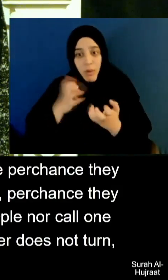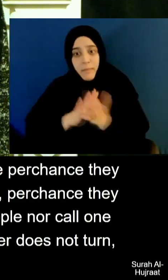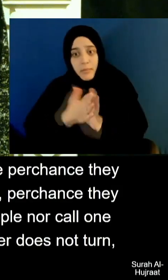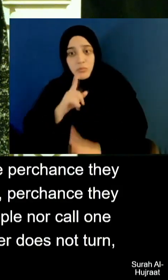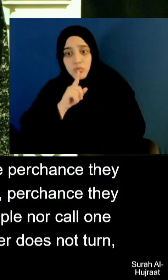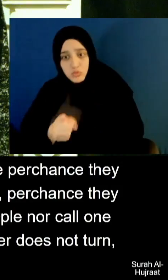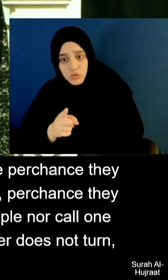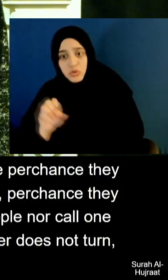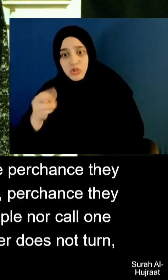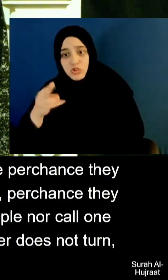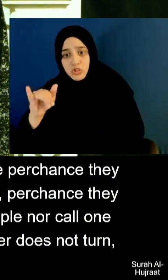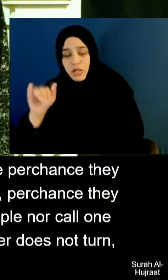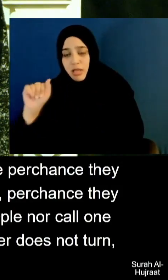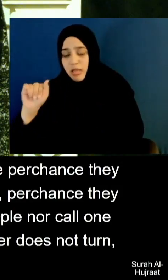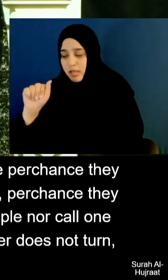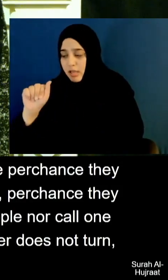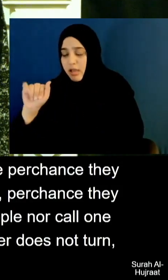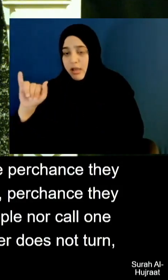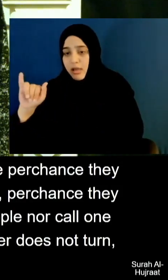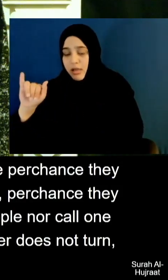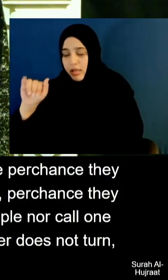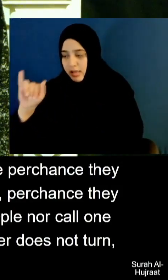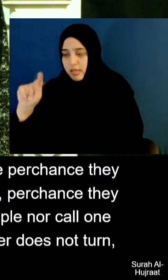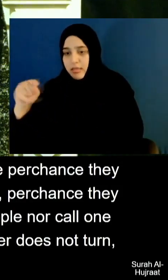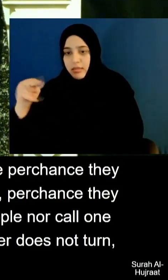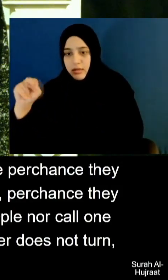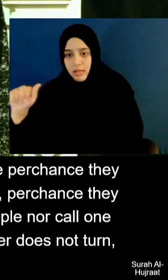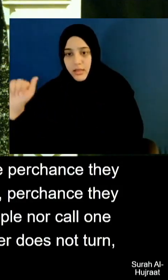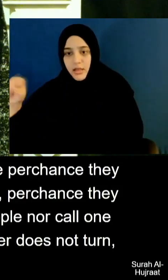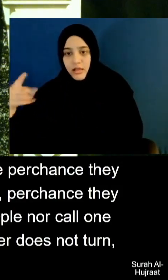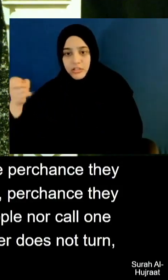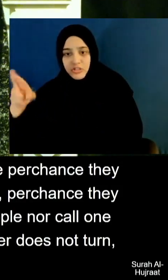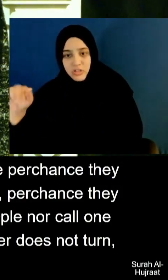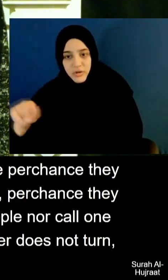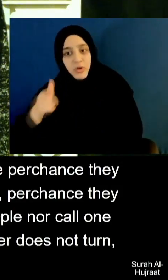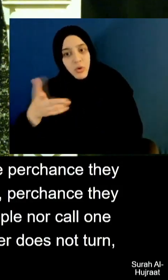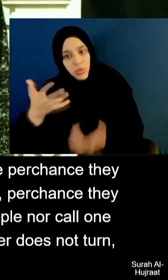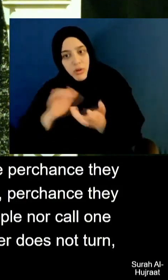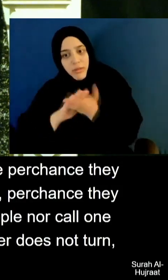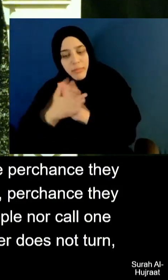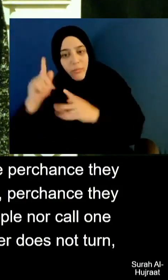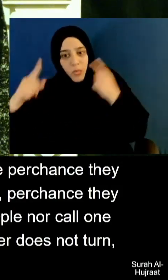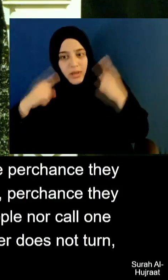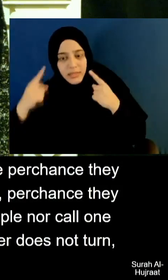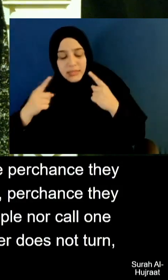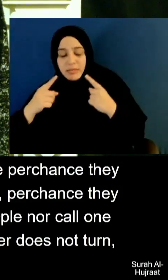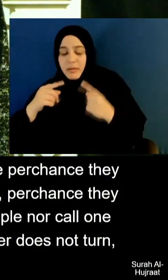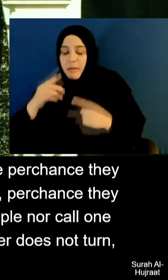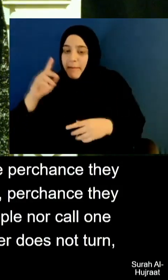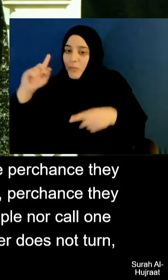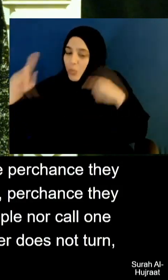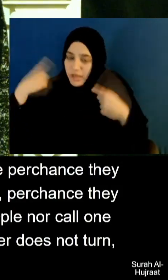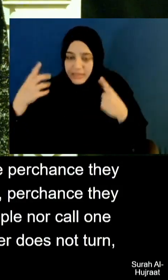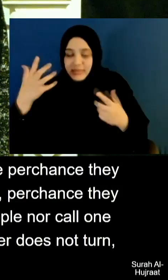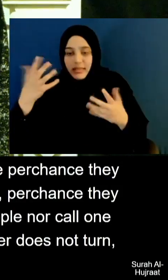You want to become crazy and madly in love with Ahlul Bayt alayhi salam.